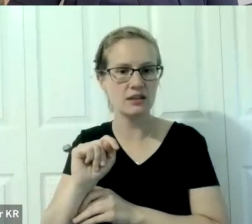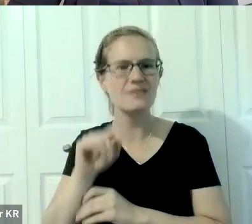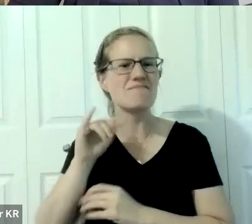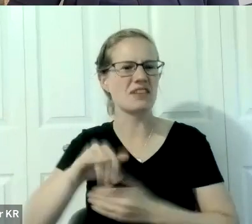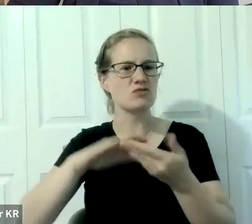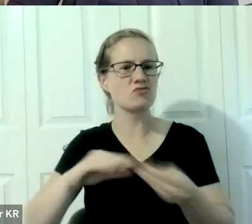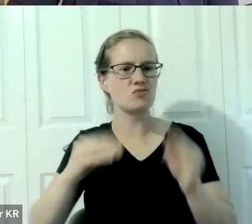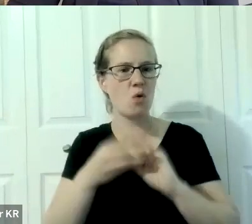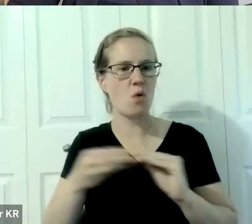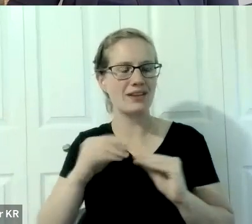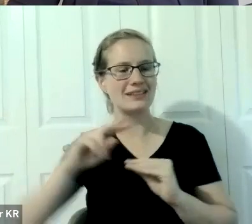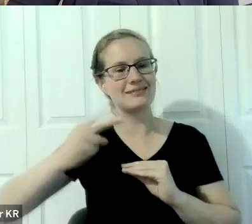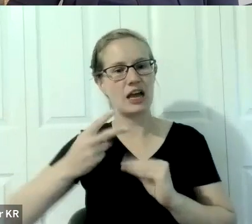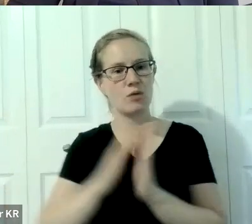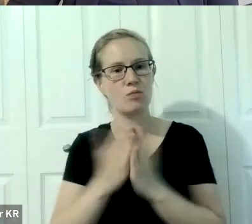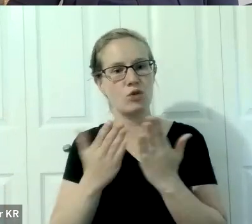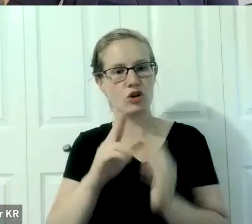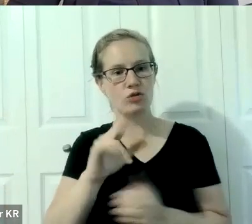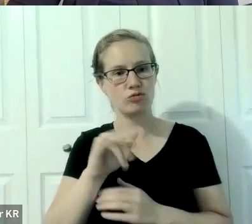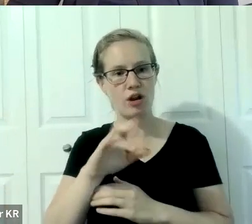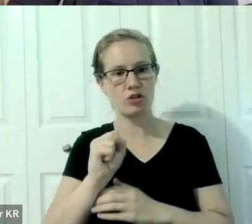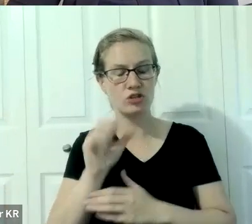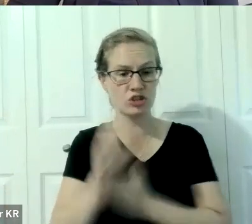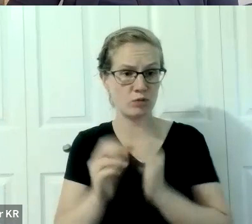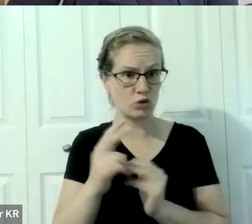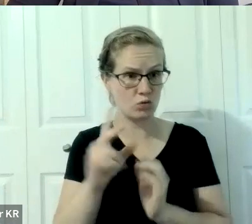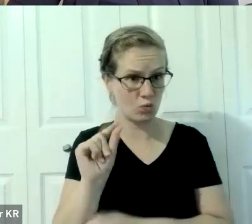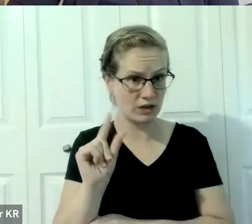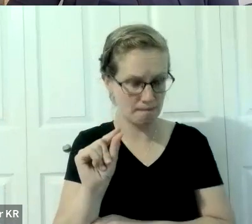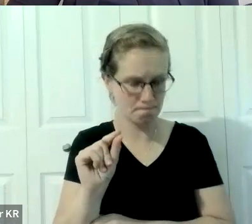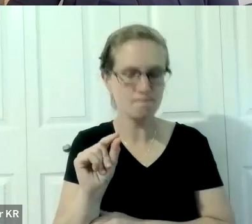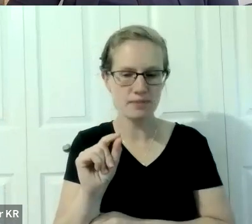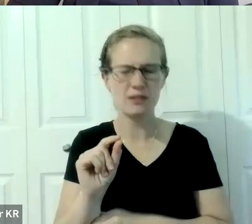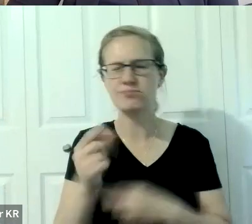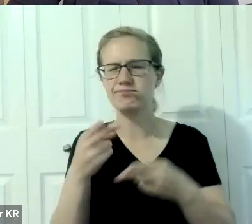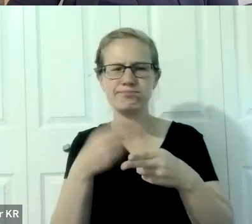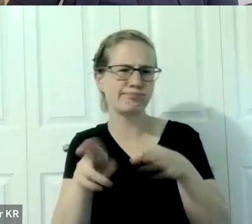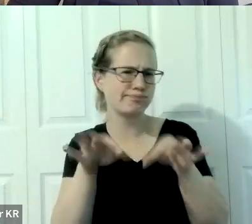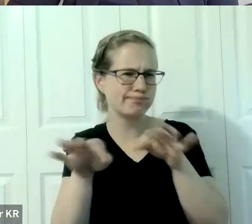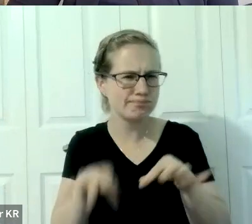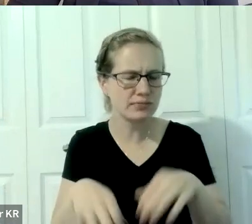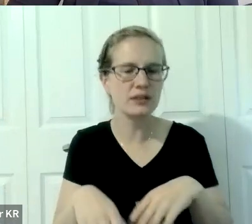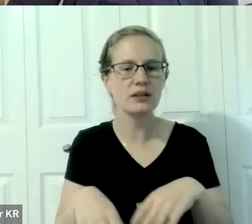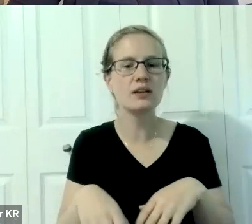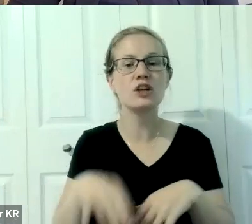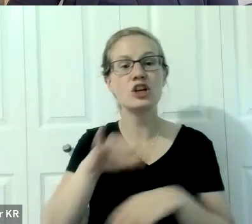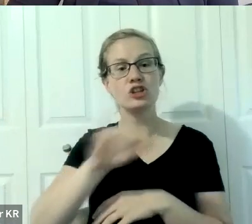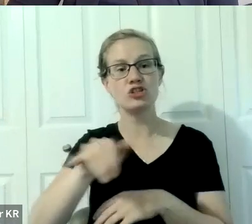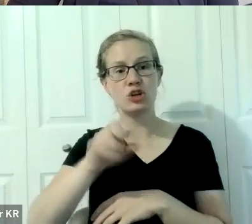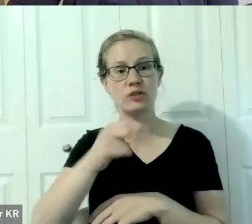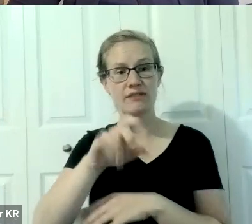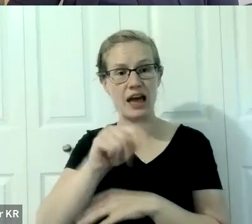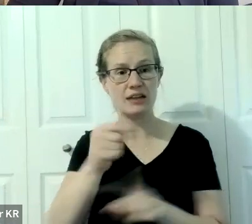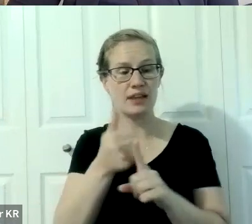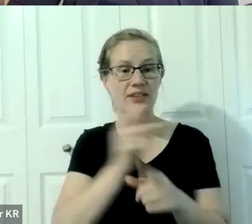story that's found in the second book of Chronicles, chapter 20. And very briefly, just to let you know, Jehoshaphat was a king